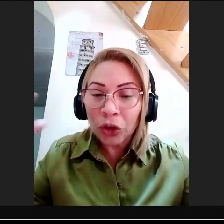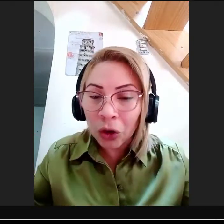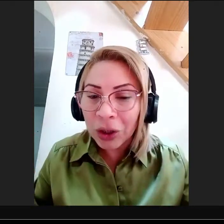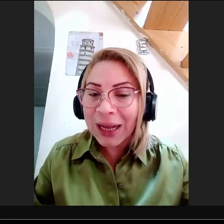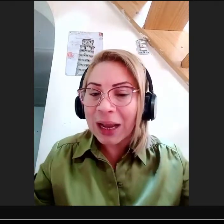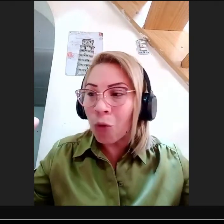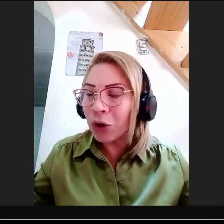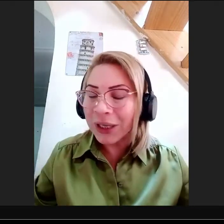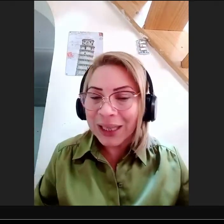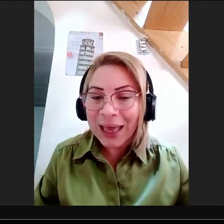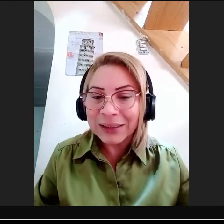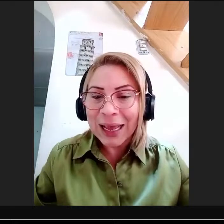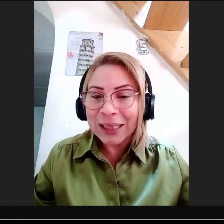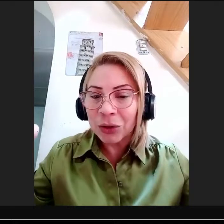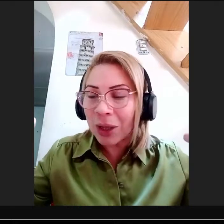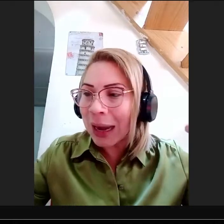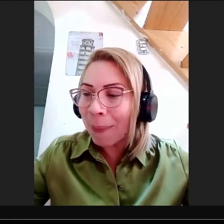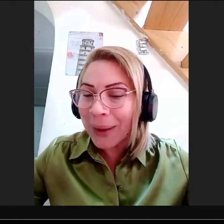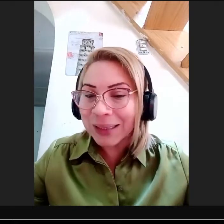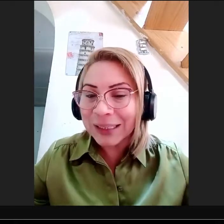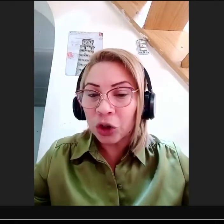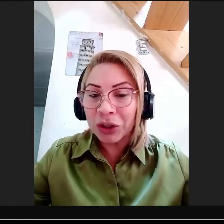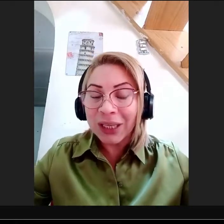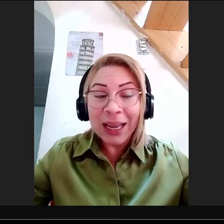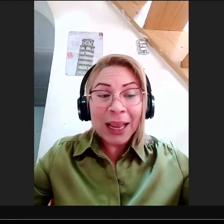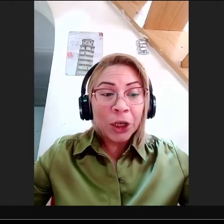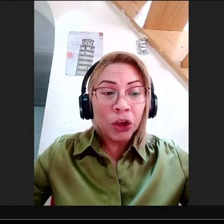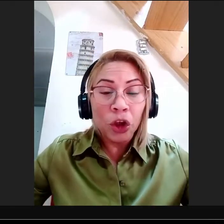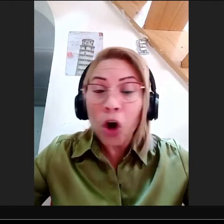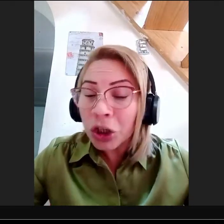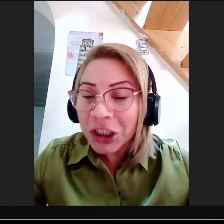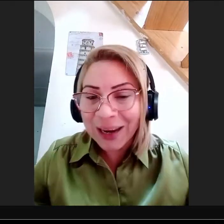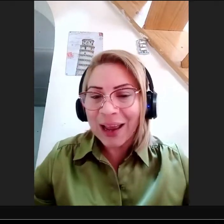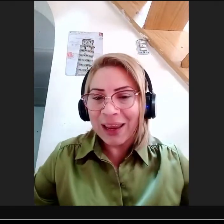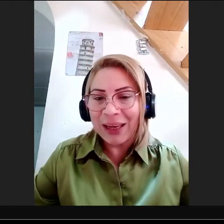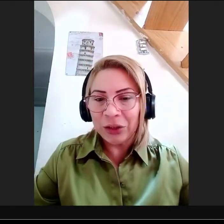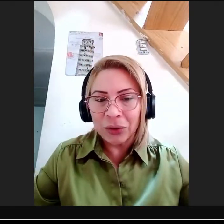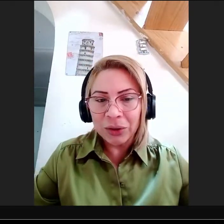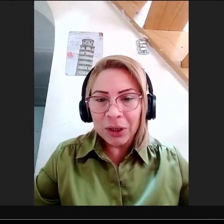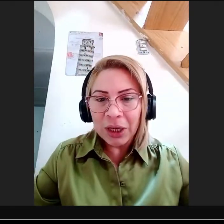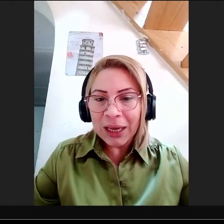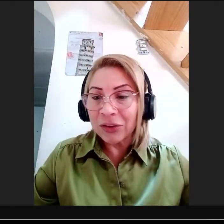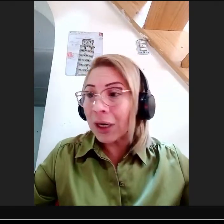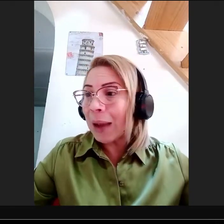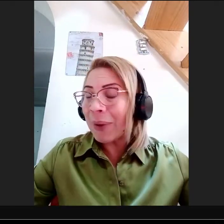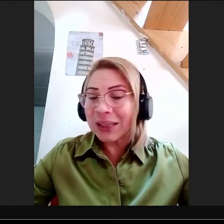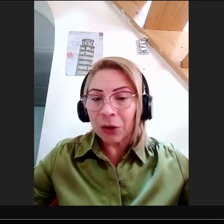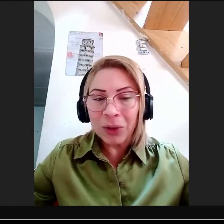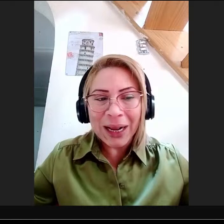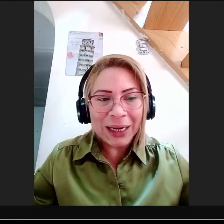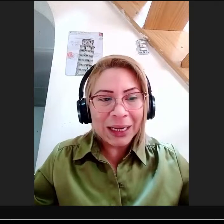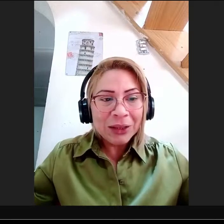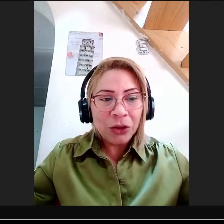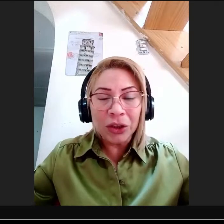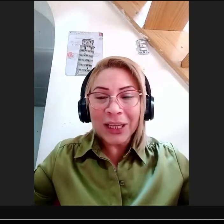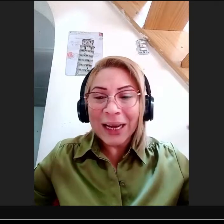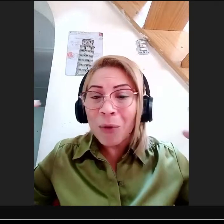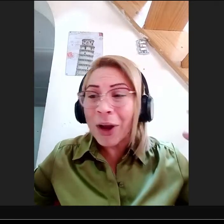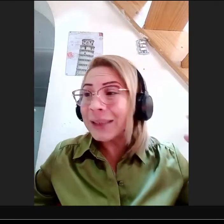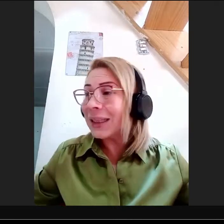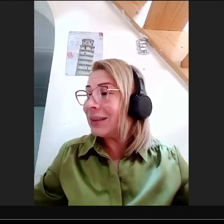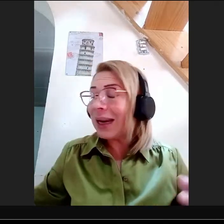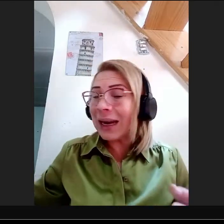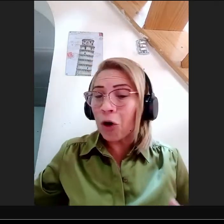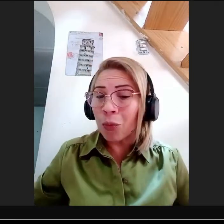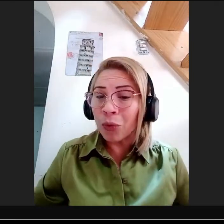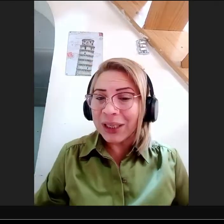We need to make sure that the whole community, that all stakeholders understand this clearly because they are